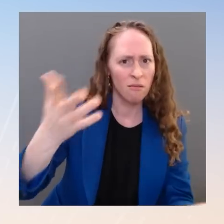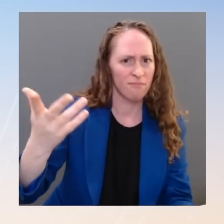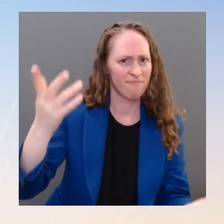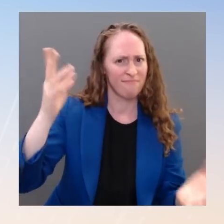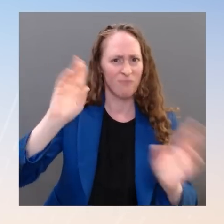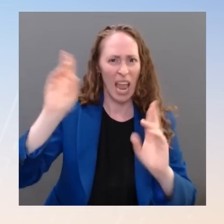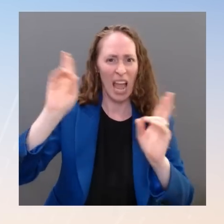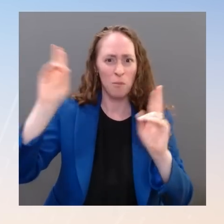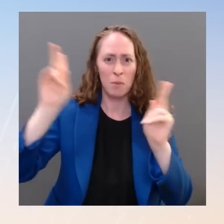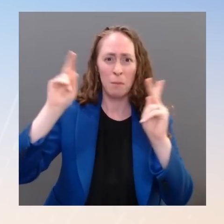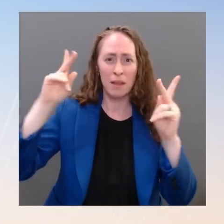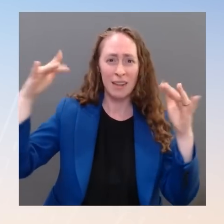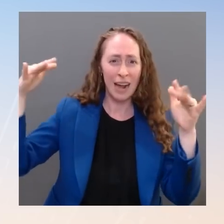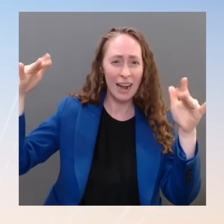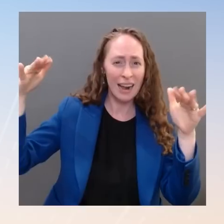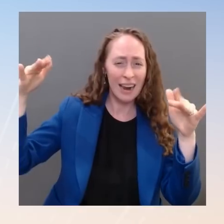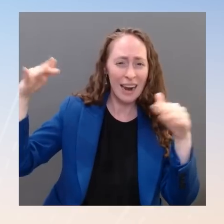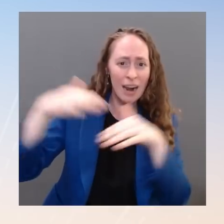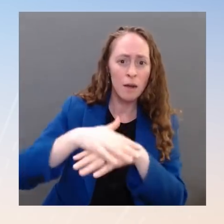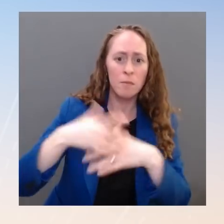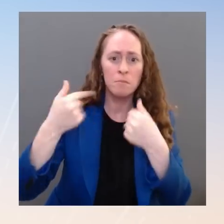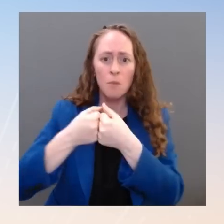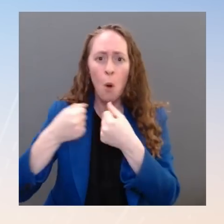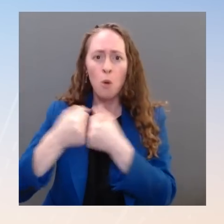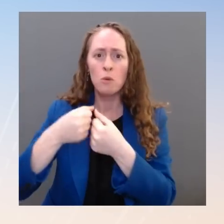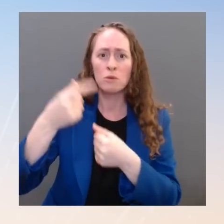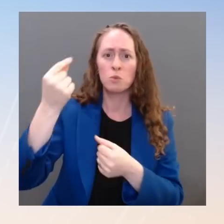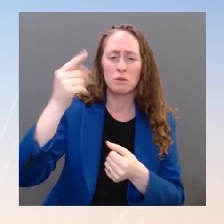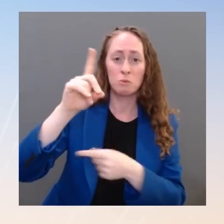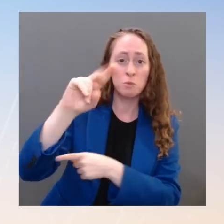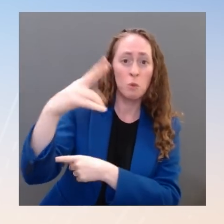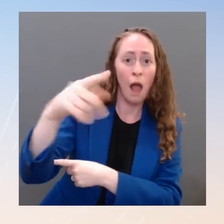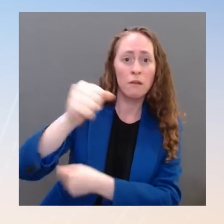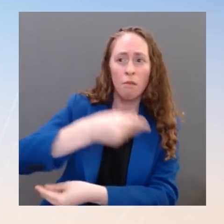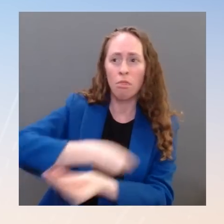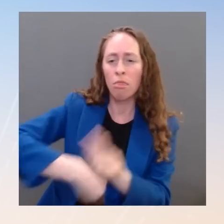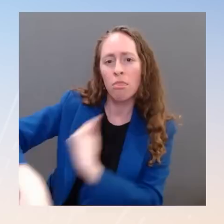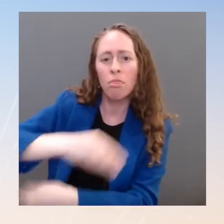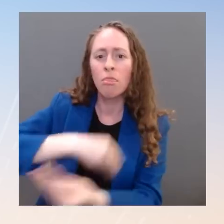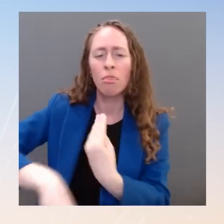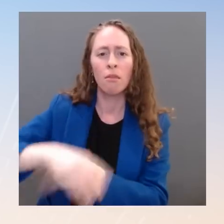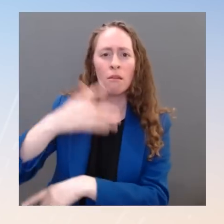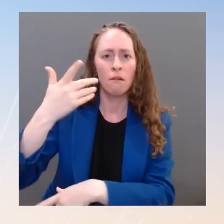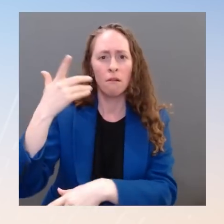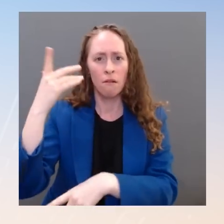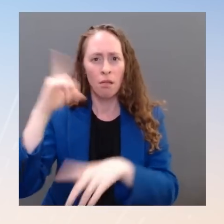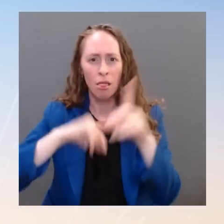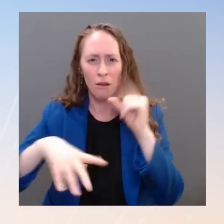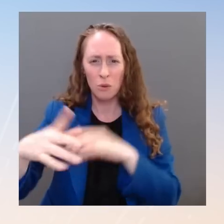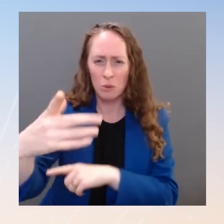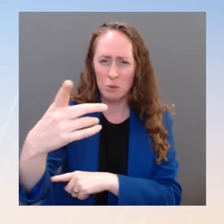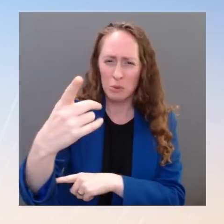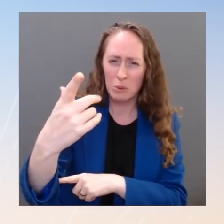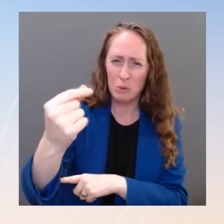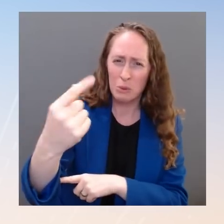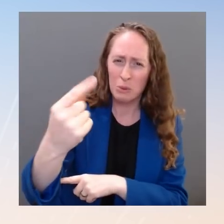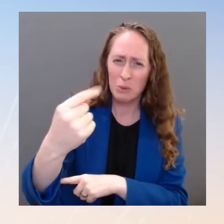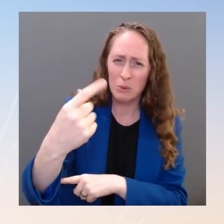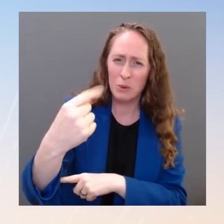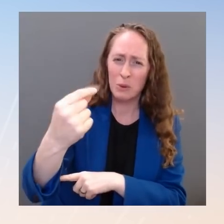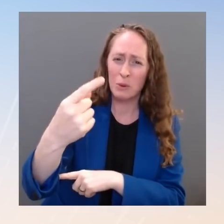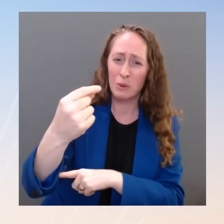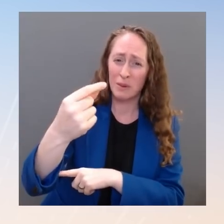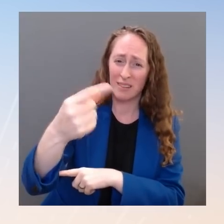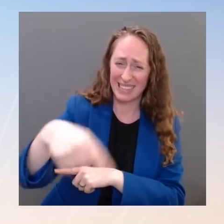response to her and just big picture why Democrats aren't united on this? I can't speak for all Democrats. I can tell you that we share